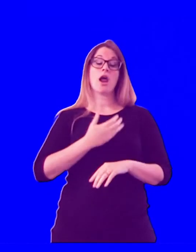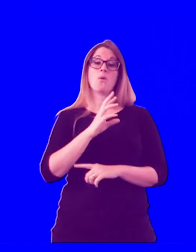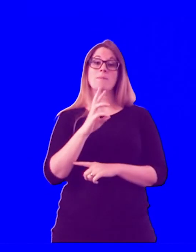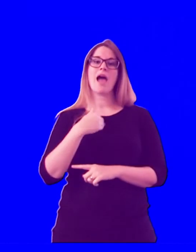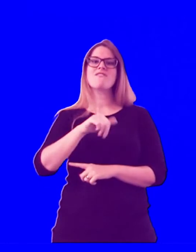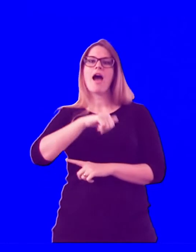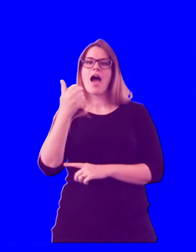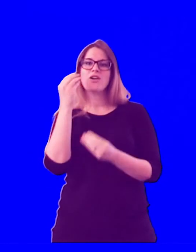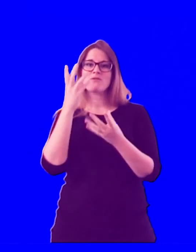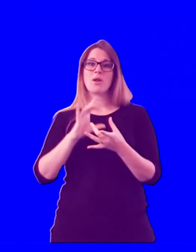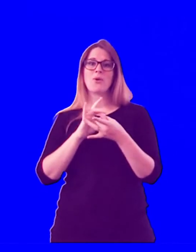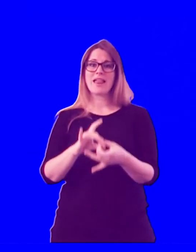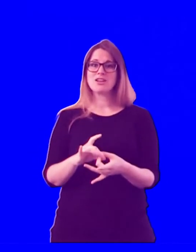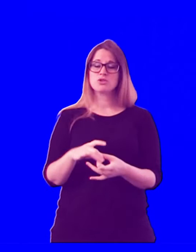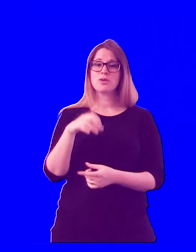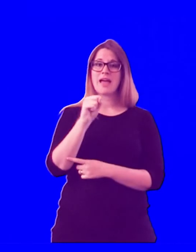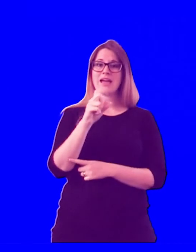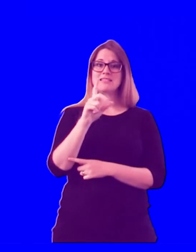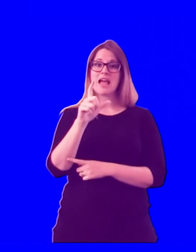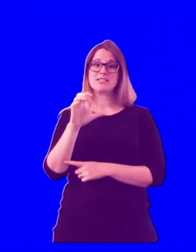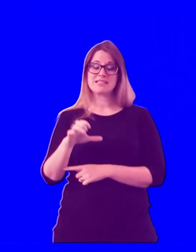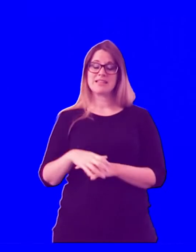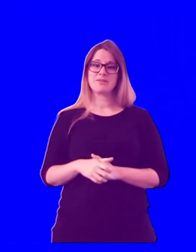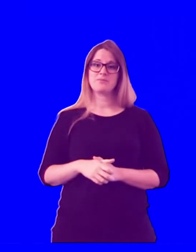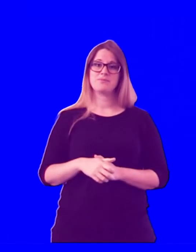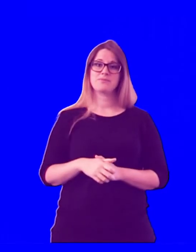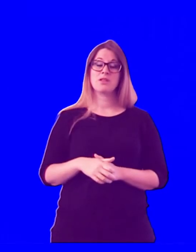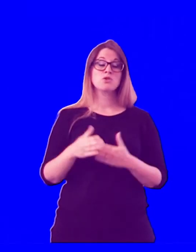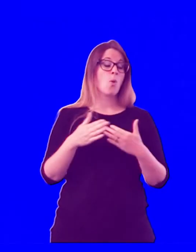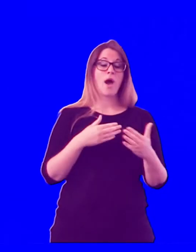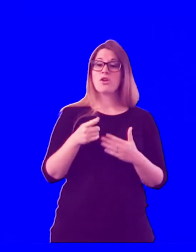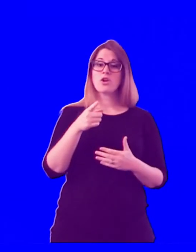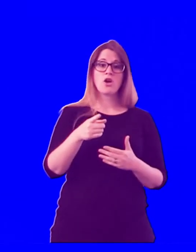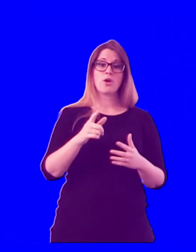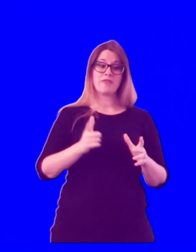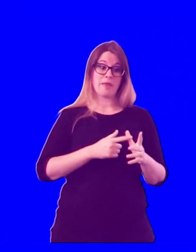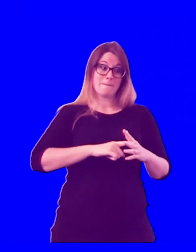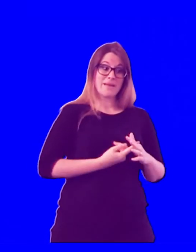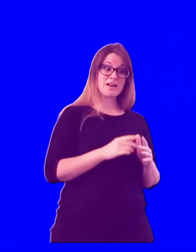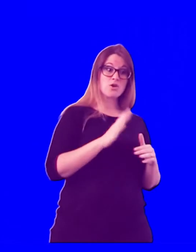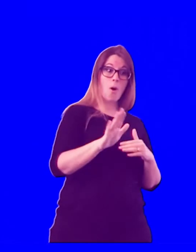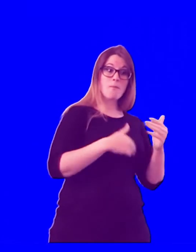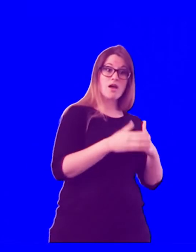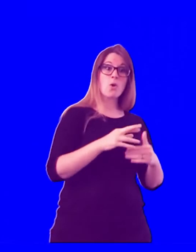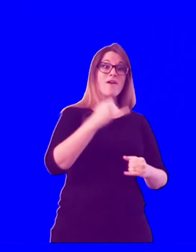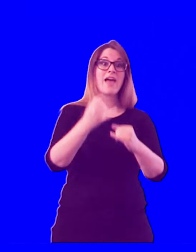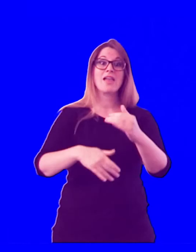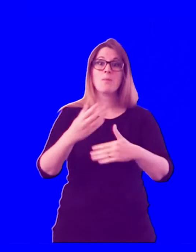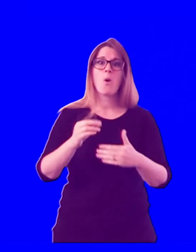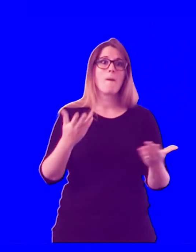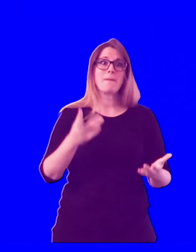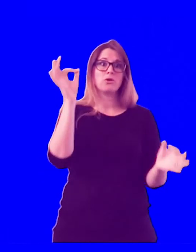other information related to the SDLC. So whether or not you're at the beginning of the process, the end of the process, or don't even know where